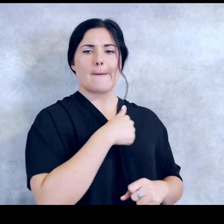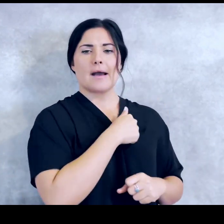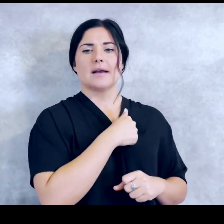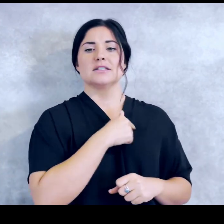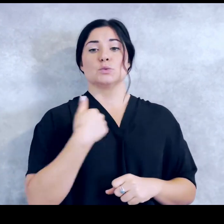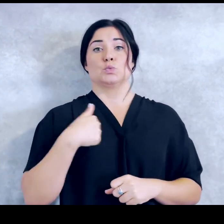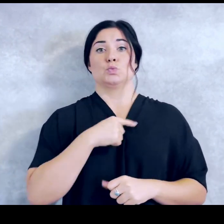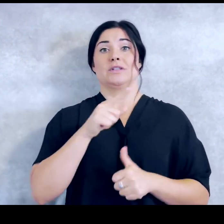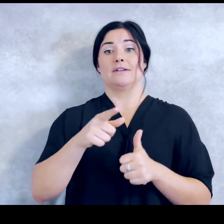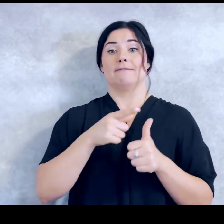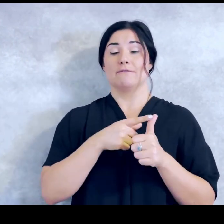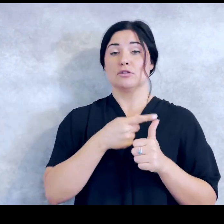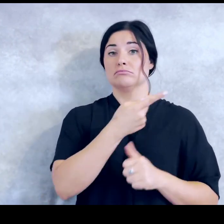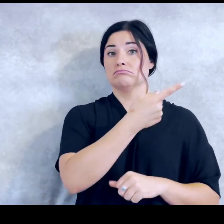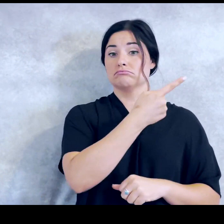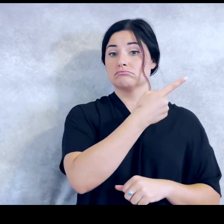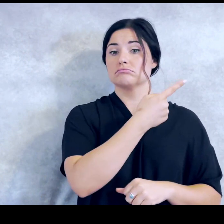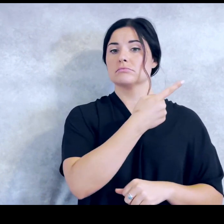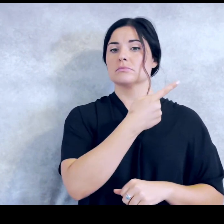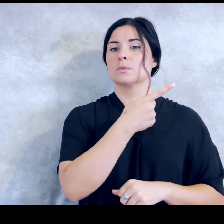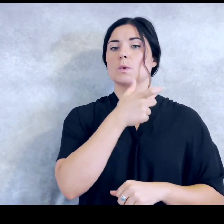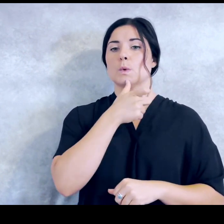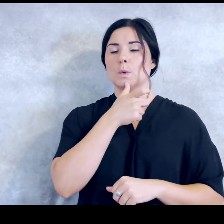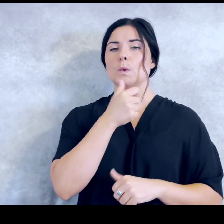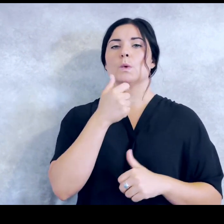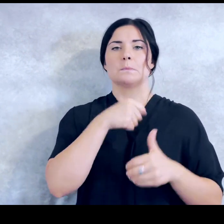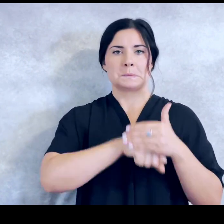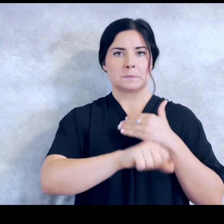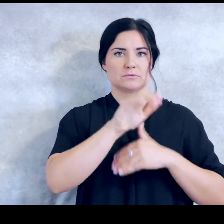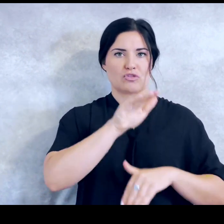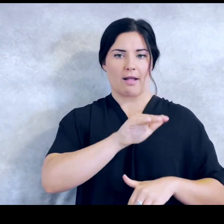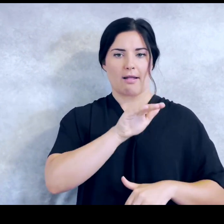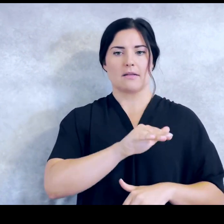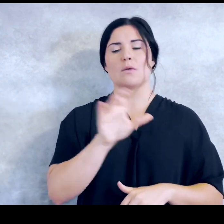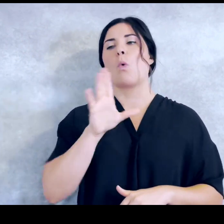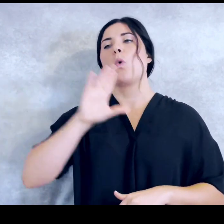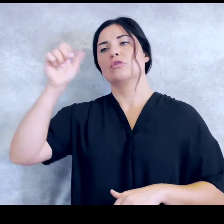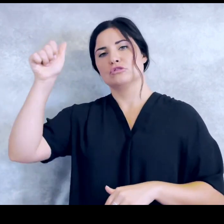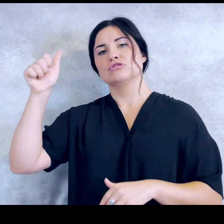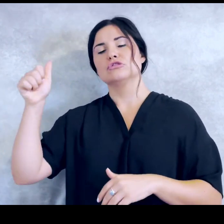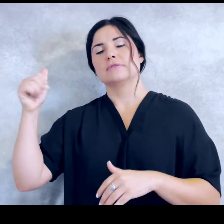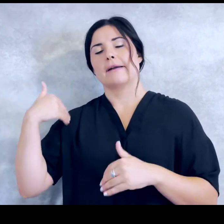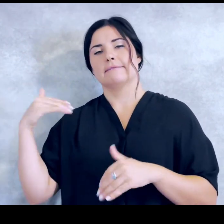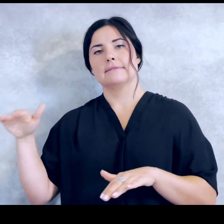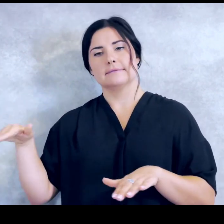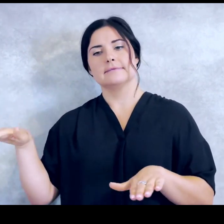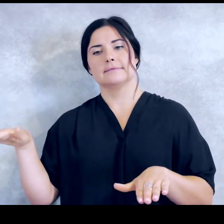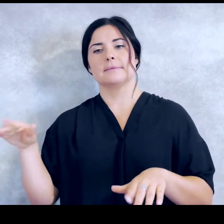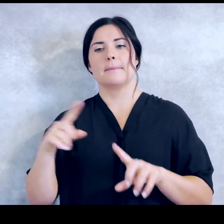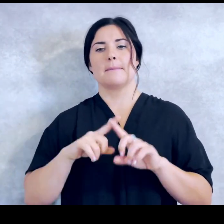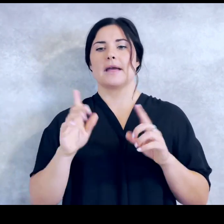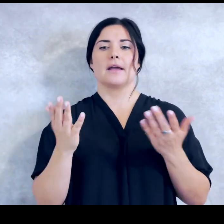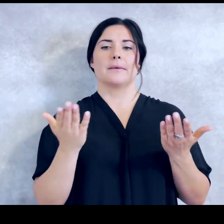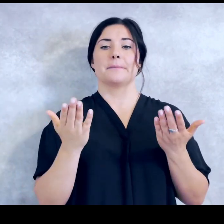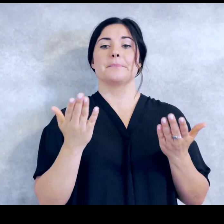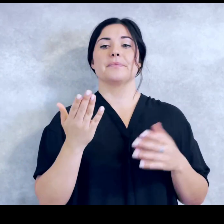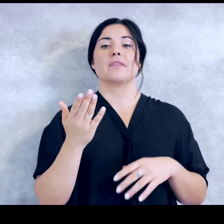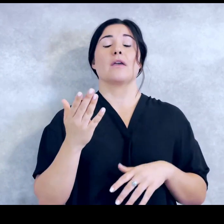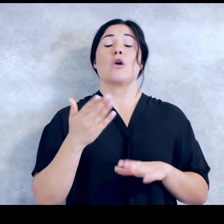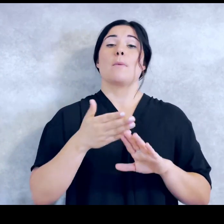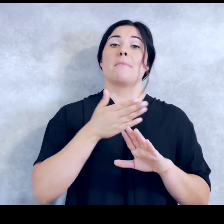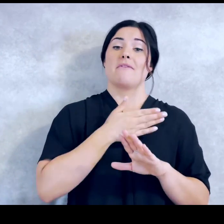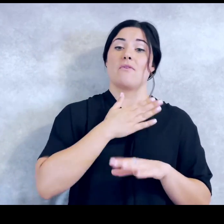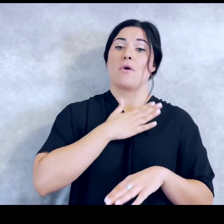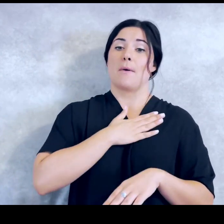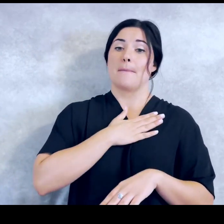because we were the first ones out of the group that like had a child. Well, there were some older ones as well. And so right